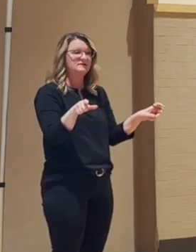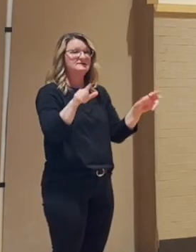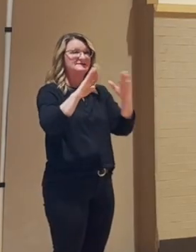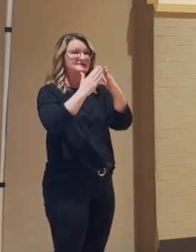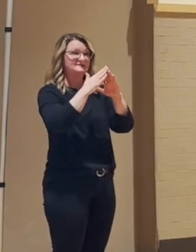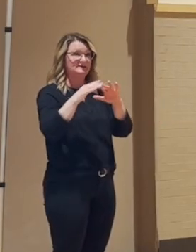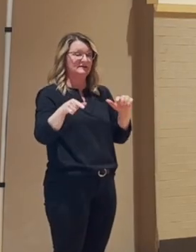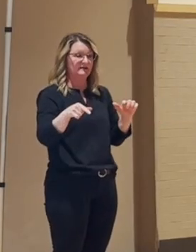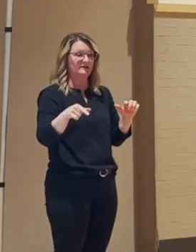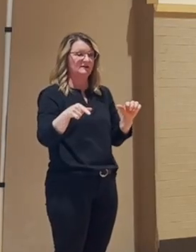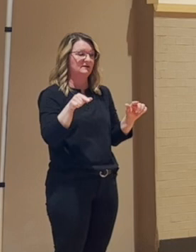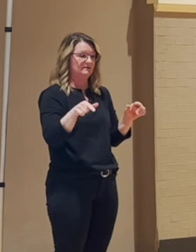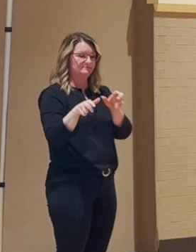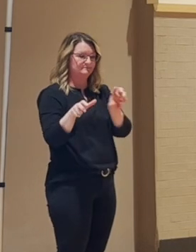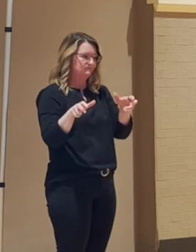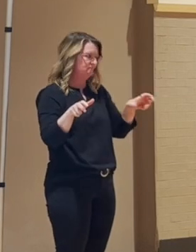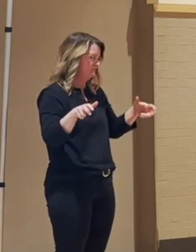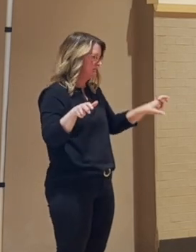our connections to there, but